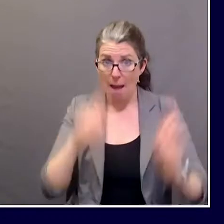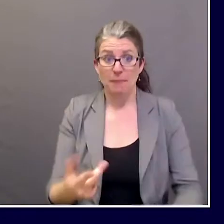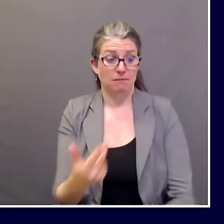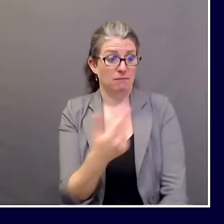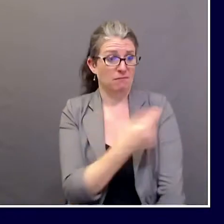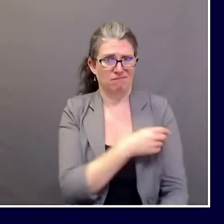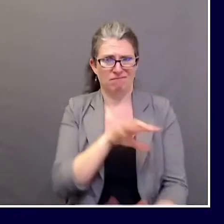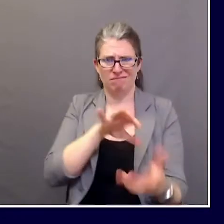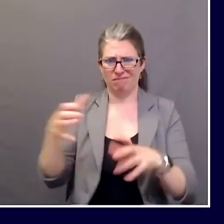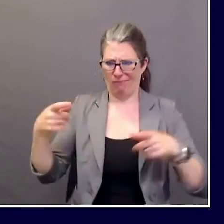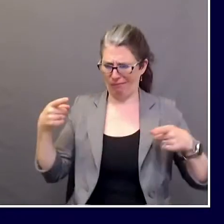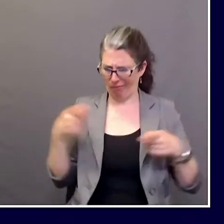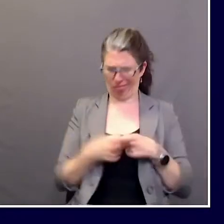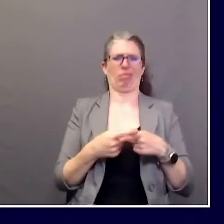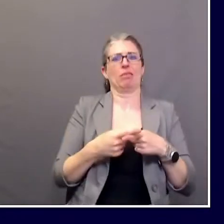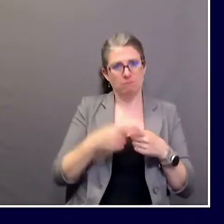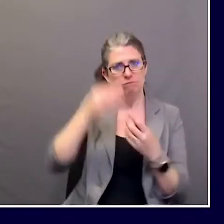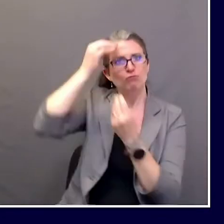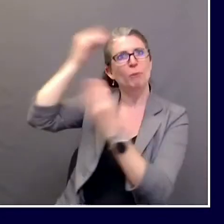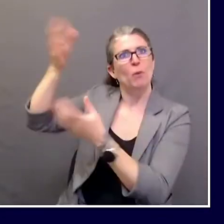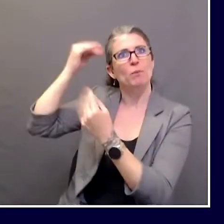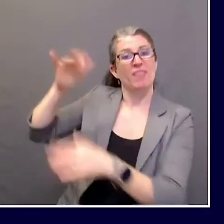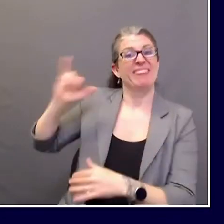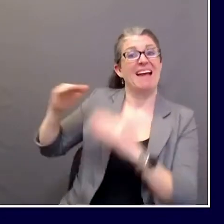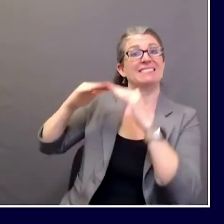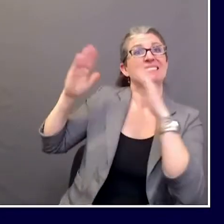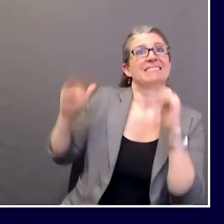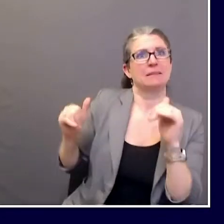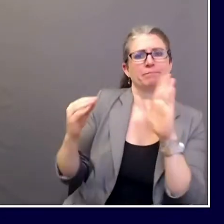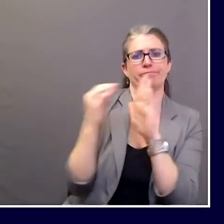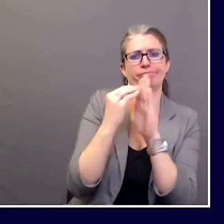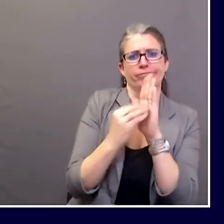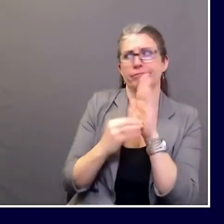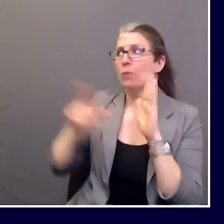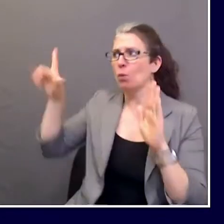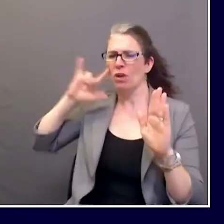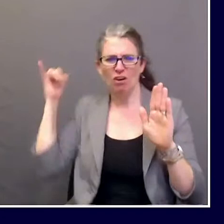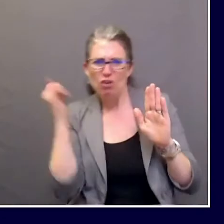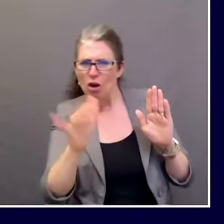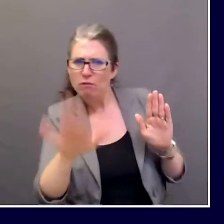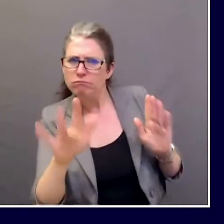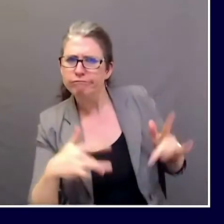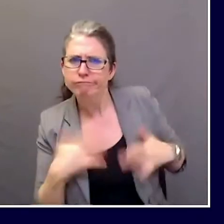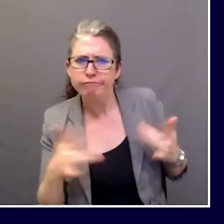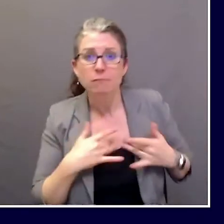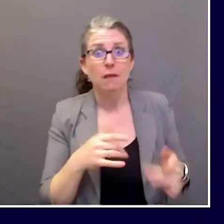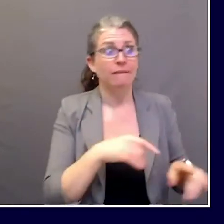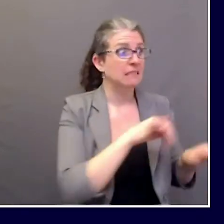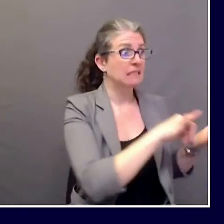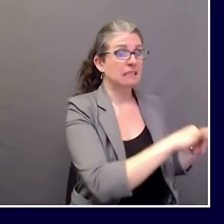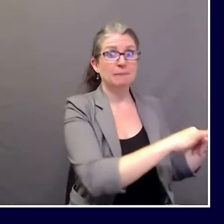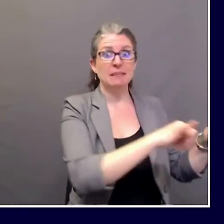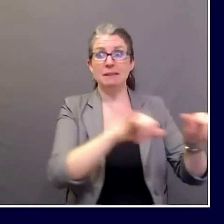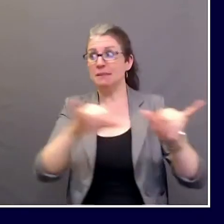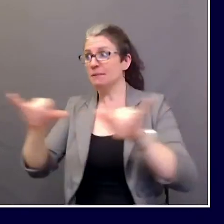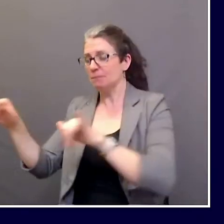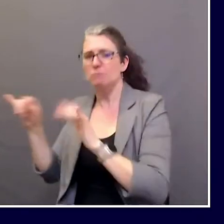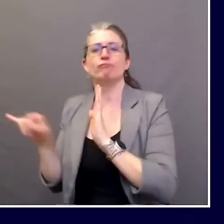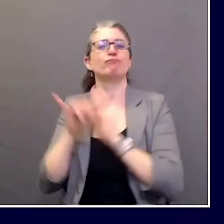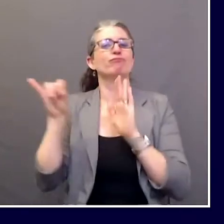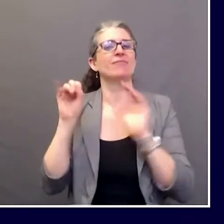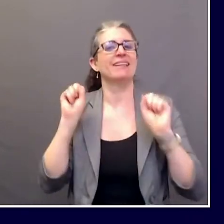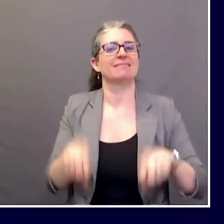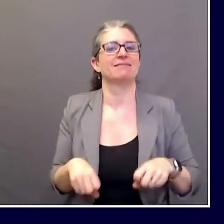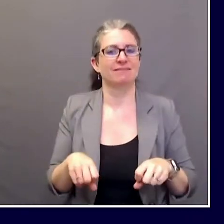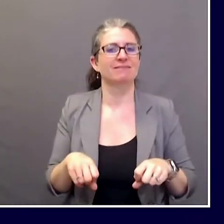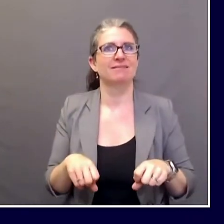another group that helps out to go into a deeper medical dive. We at the state level take a look at those reports as well.